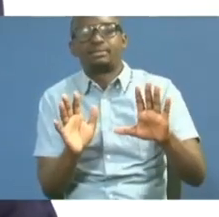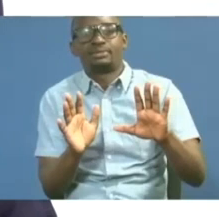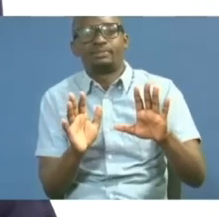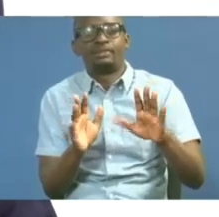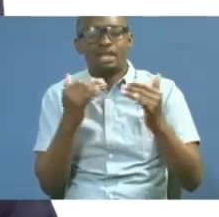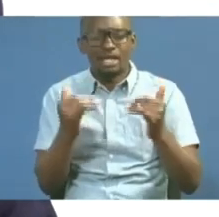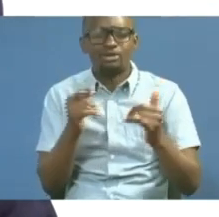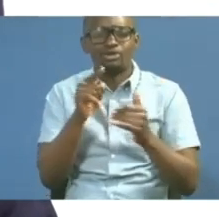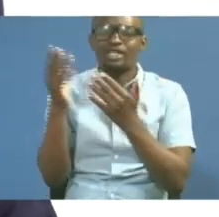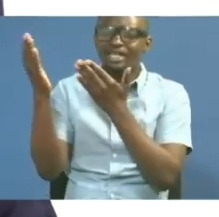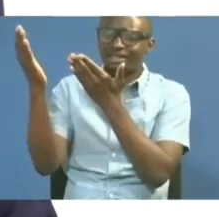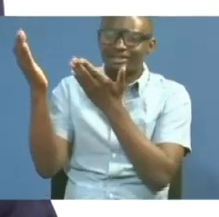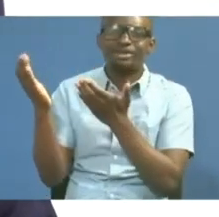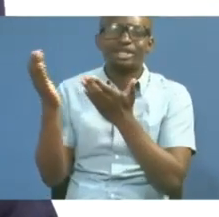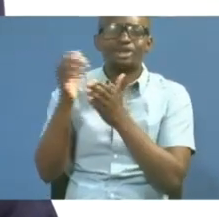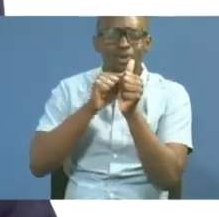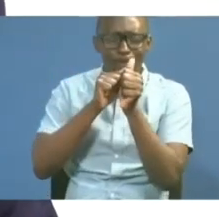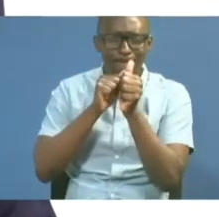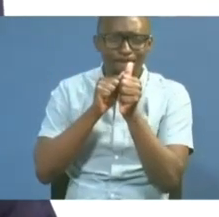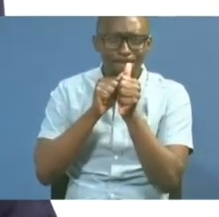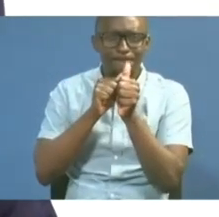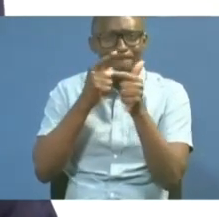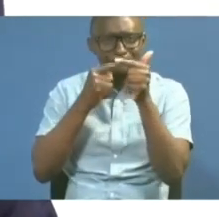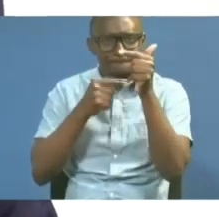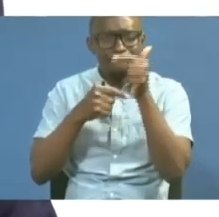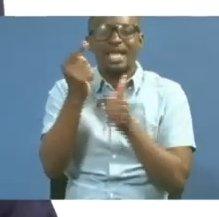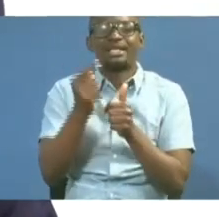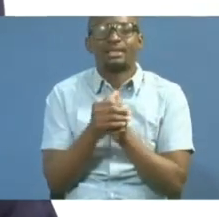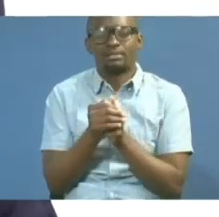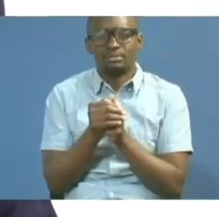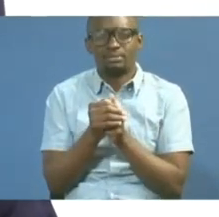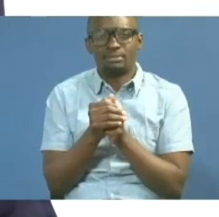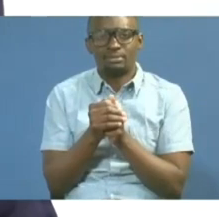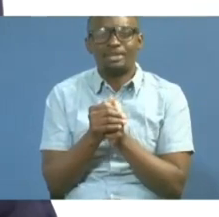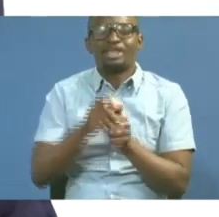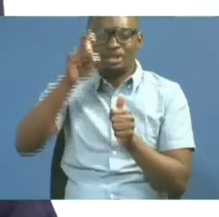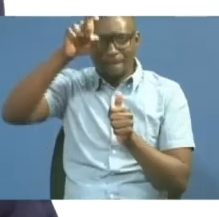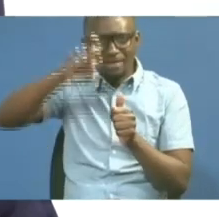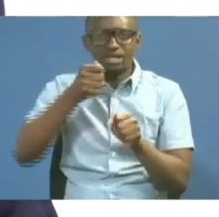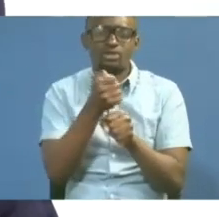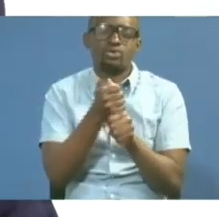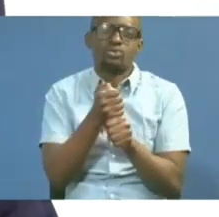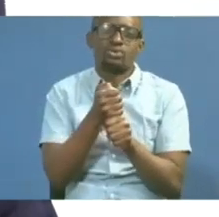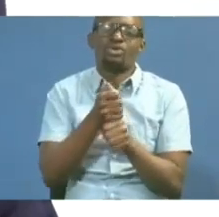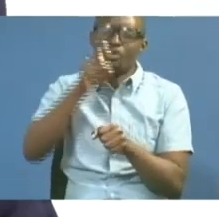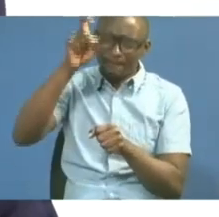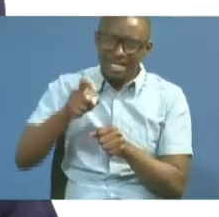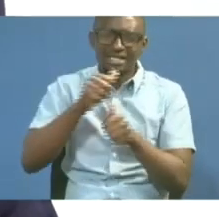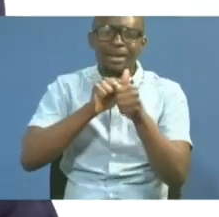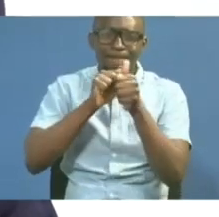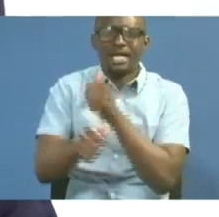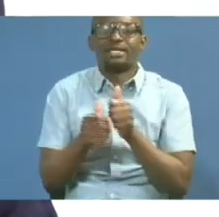courses, you are expected to also pass in them. They are compulsory